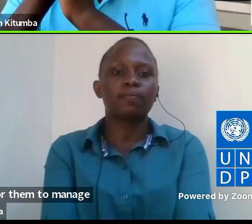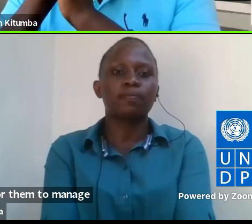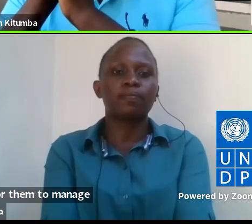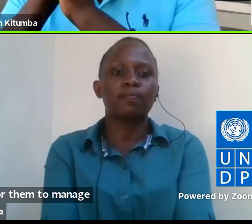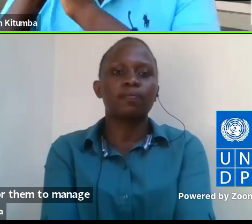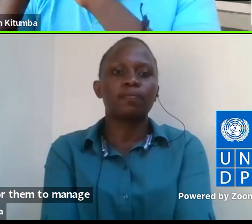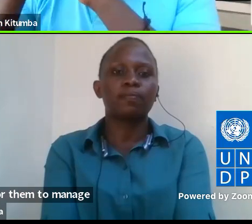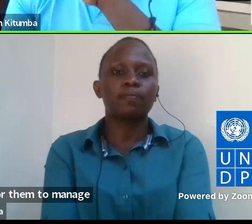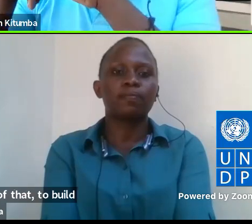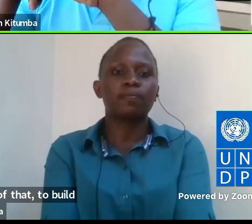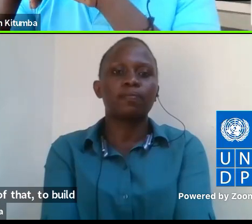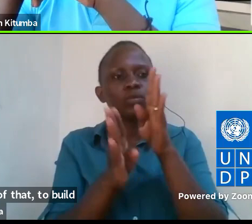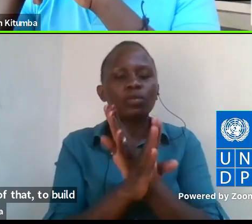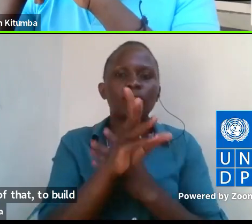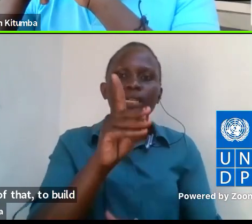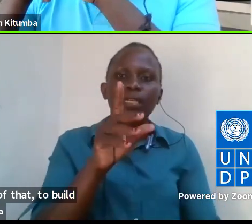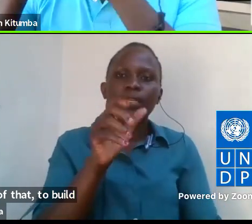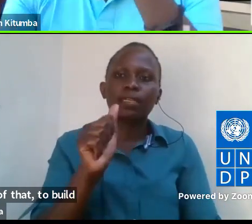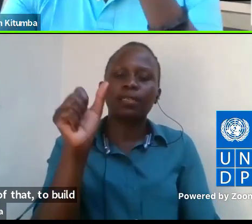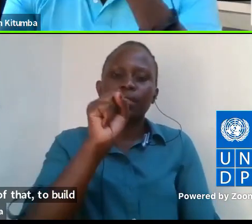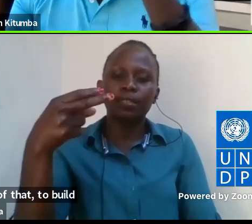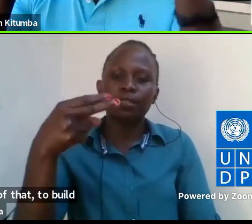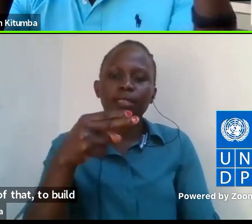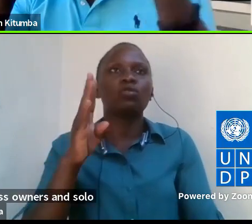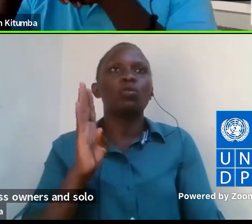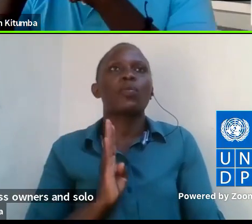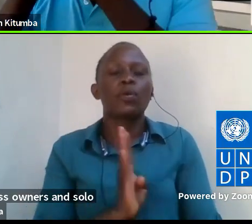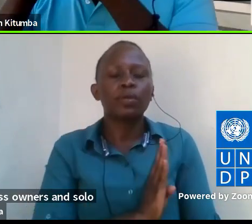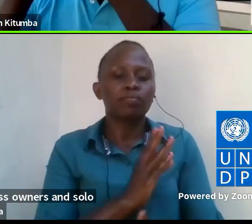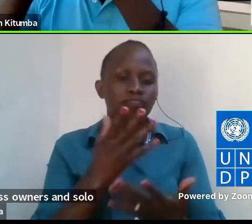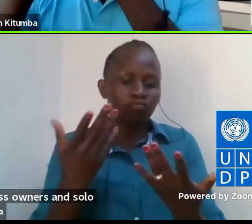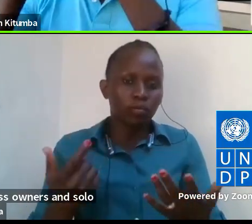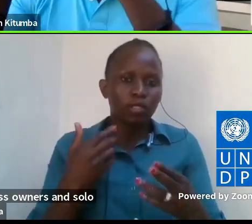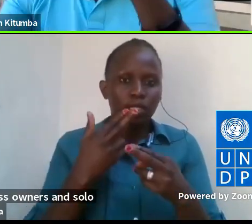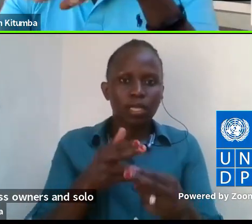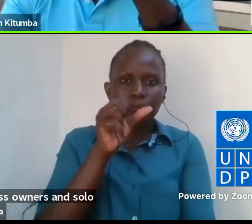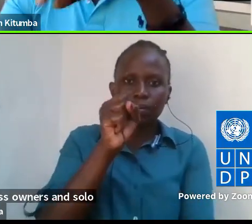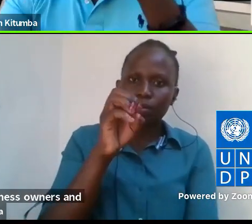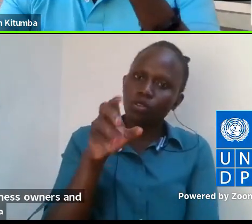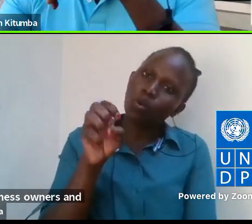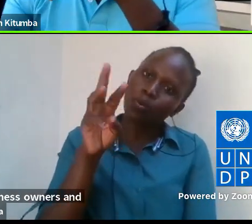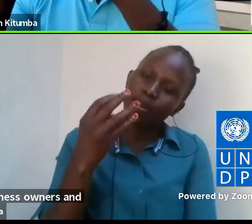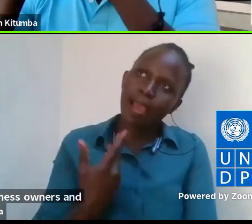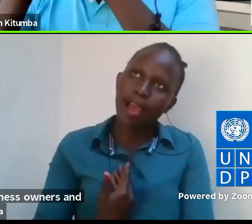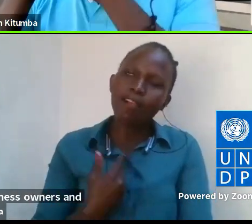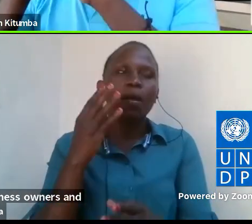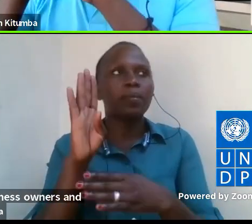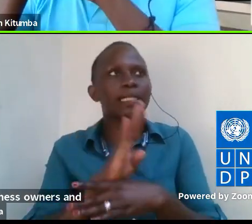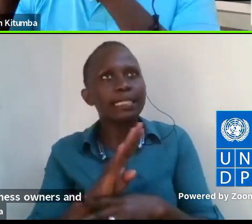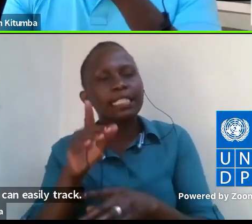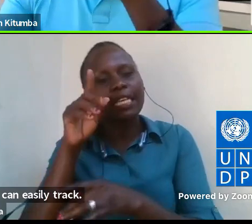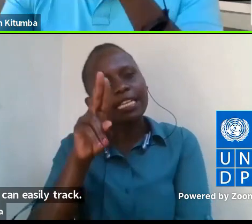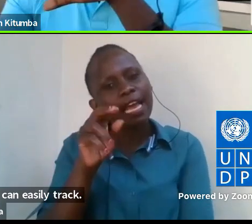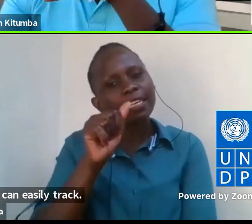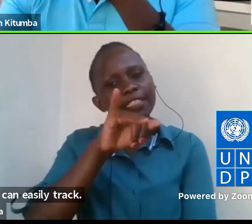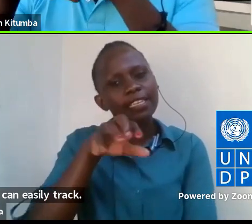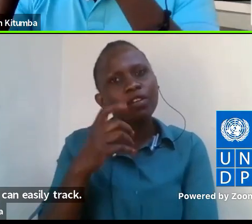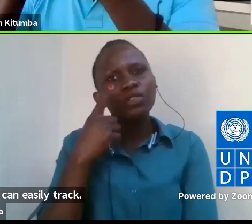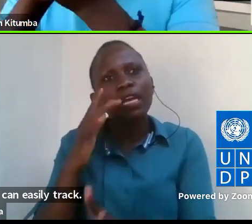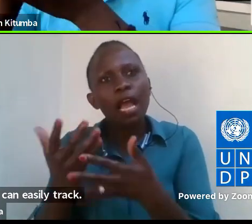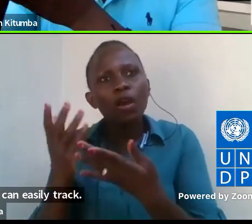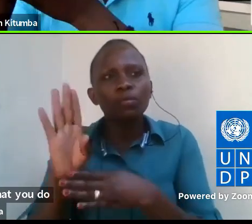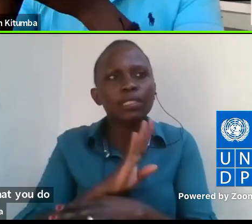built a dashboard for what we call absentee business owners. I'm Solomon, but I own a business in Nigeria. I can easily track how my business is performing. On top of that,